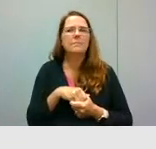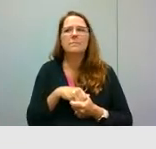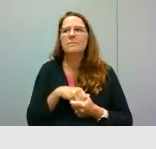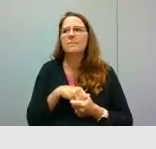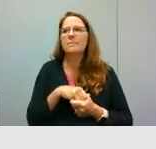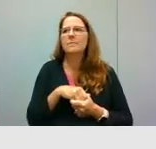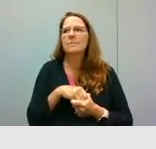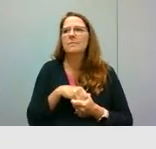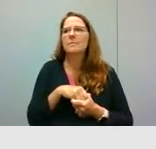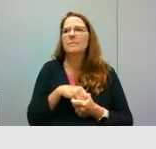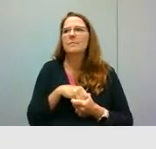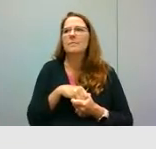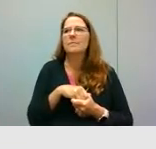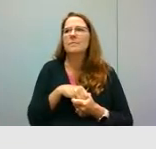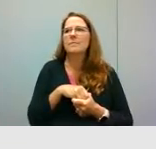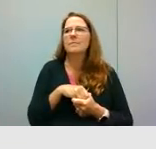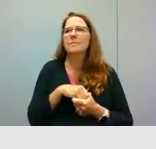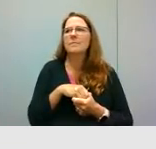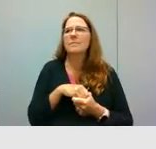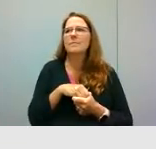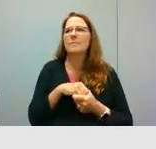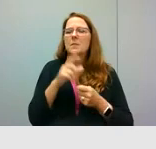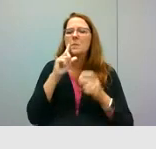They'll hear us in a second, hopefully.